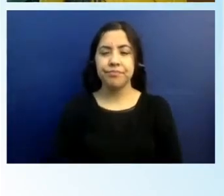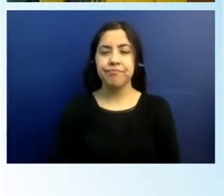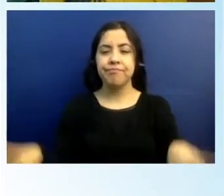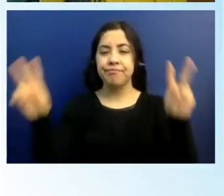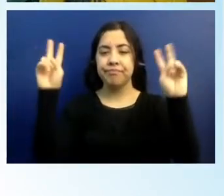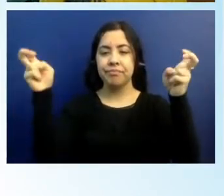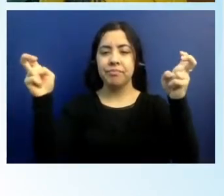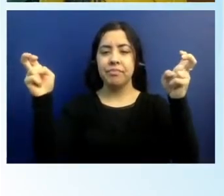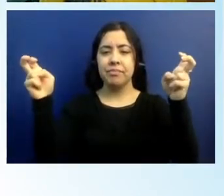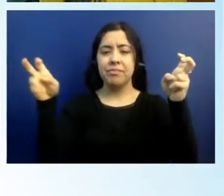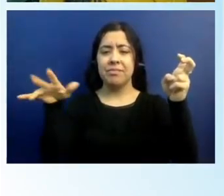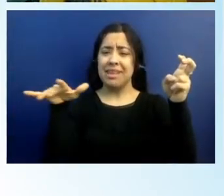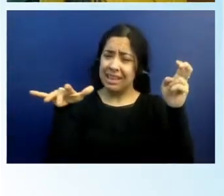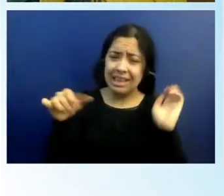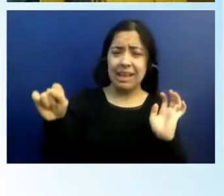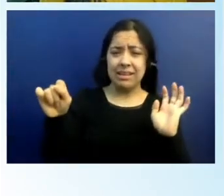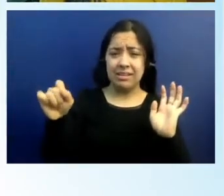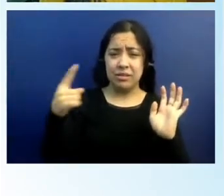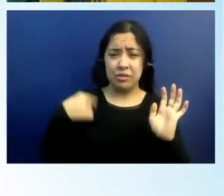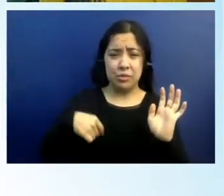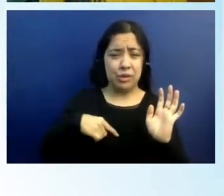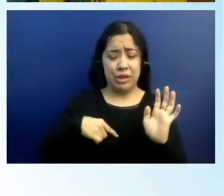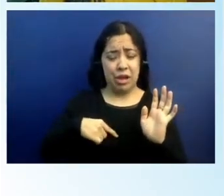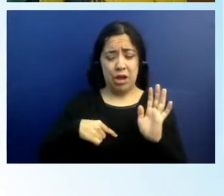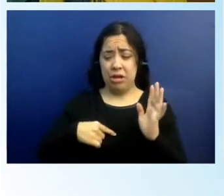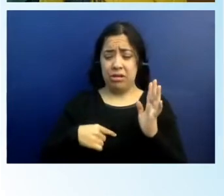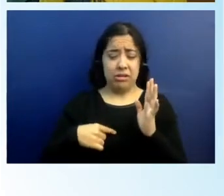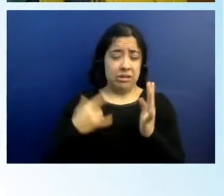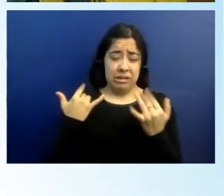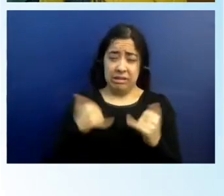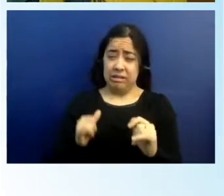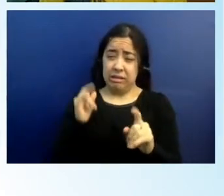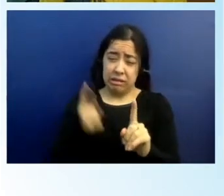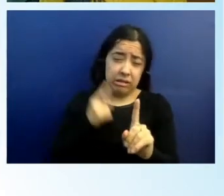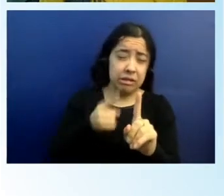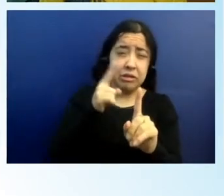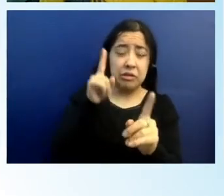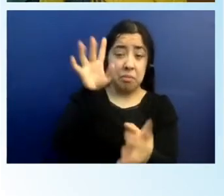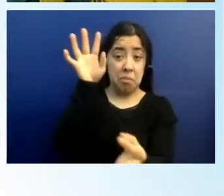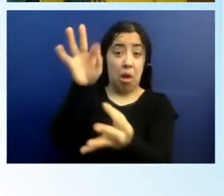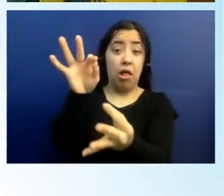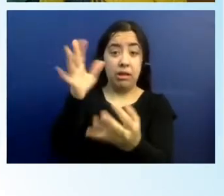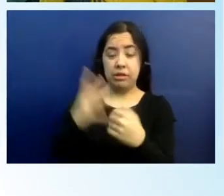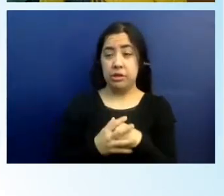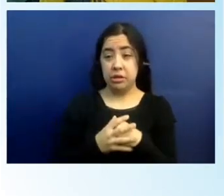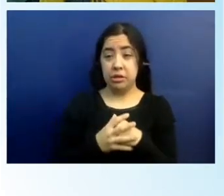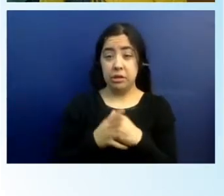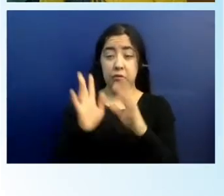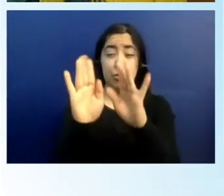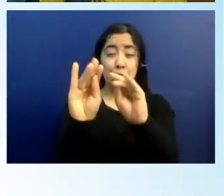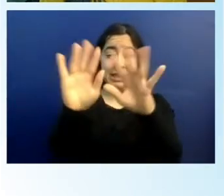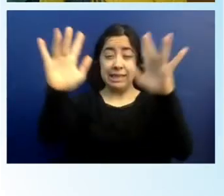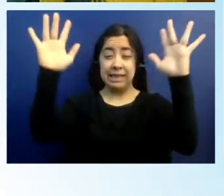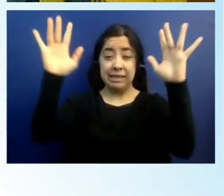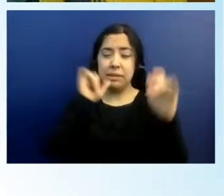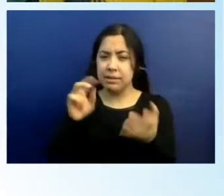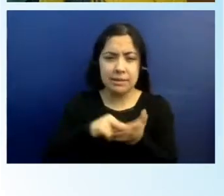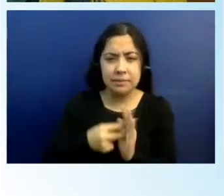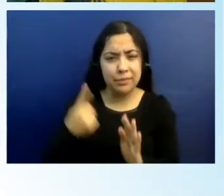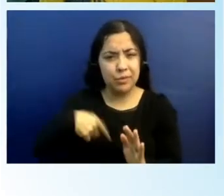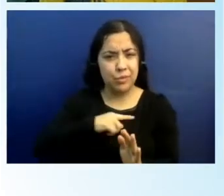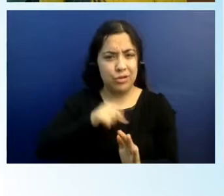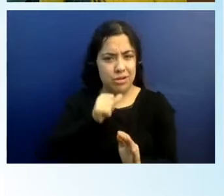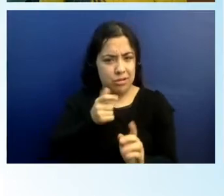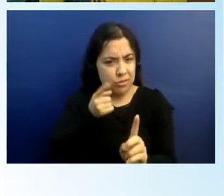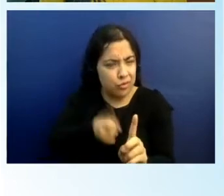from polished, far from pristine, but that doesn't mean we are striving to form a union that is perfect.